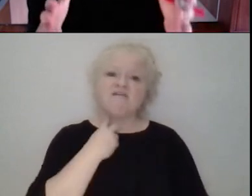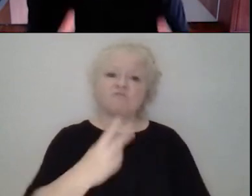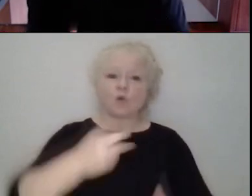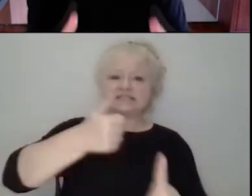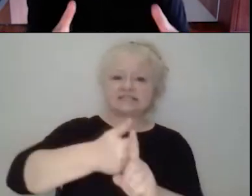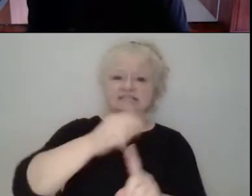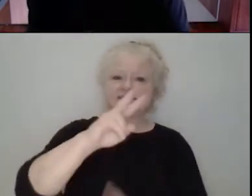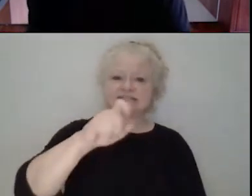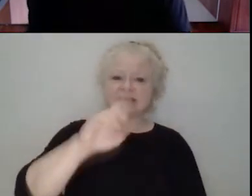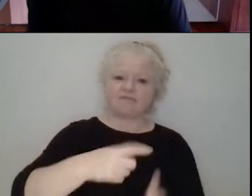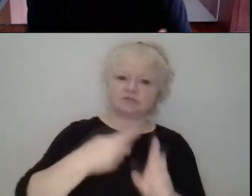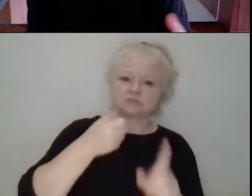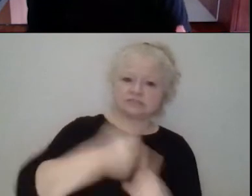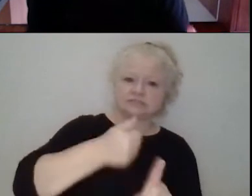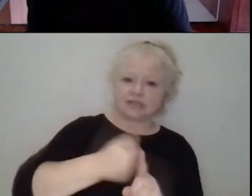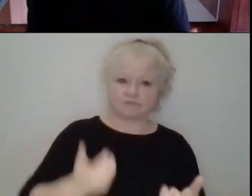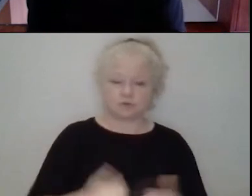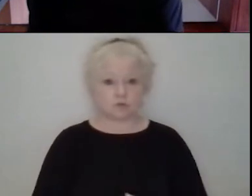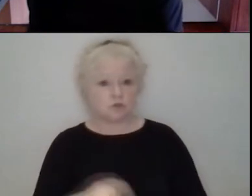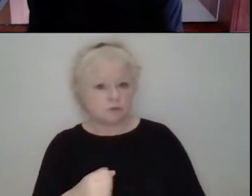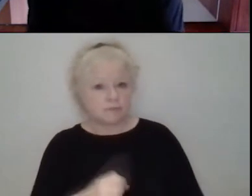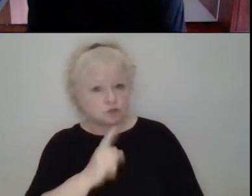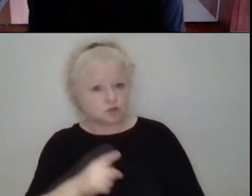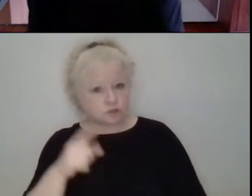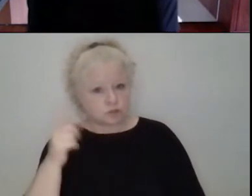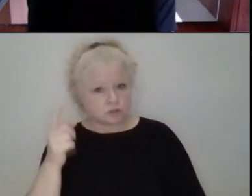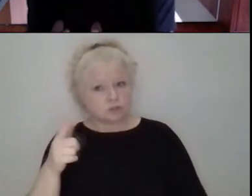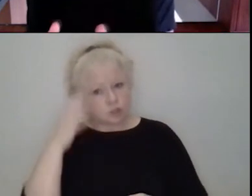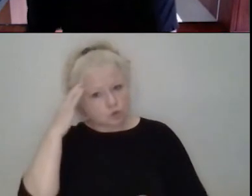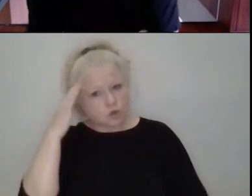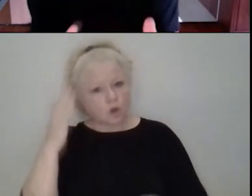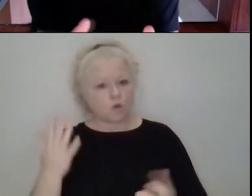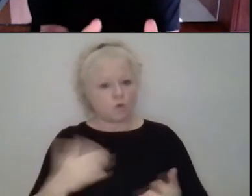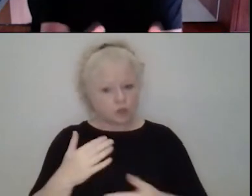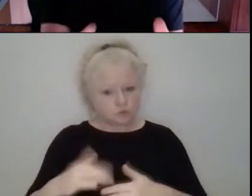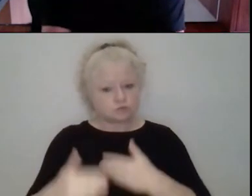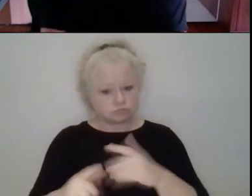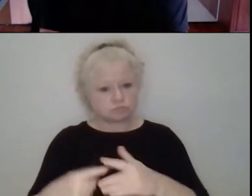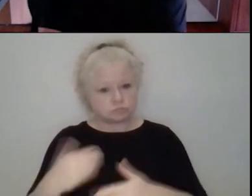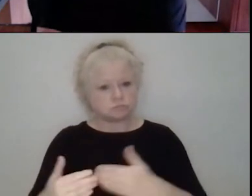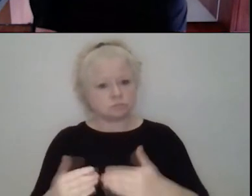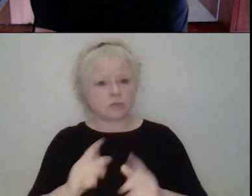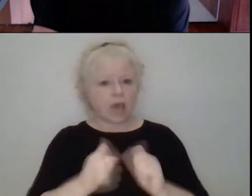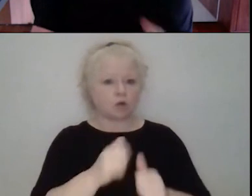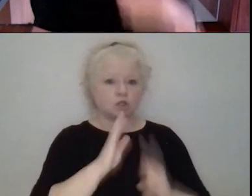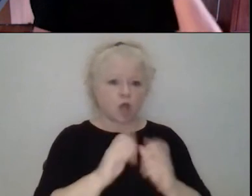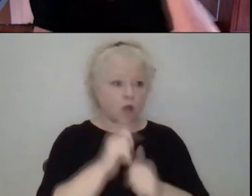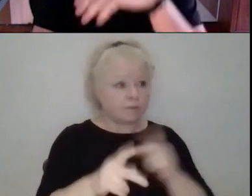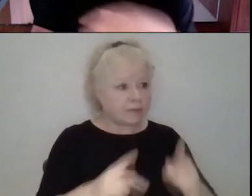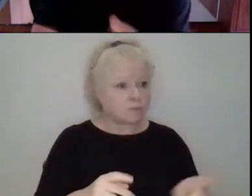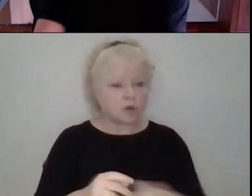you fulfill a need, and you understand clearly the context and the project, start not only to talk with the